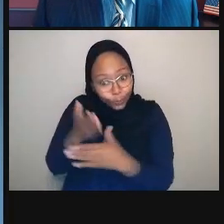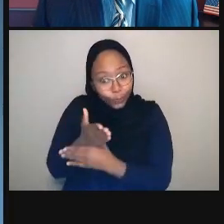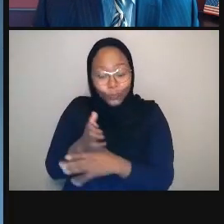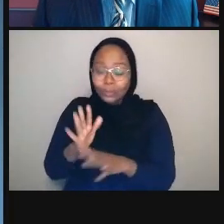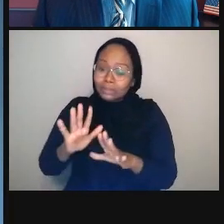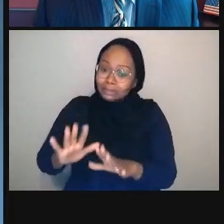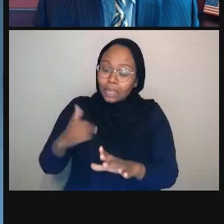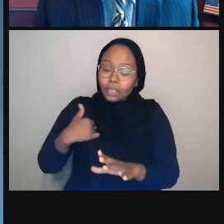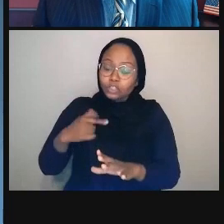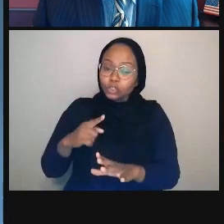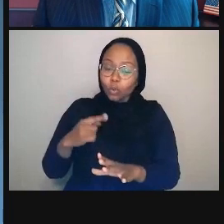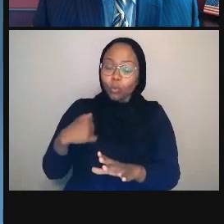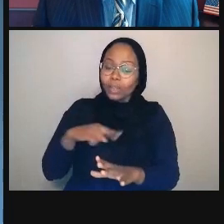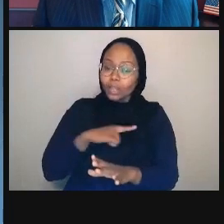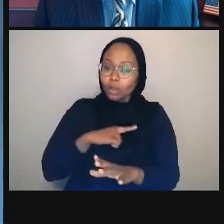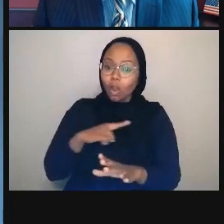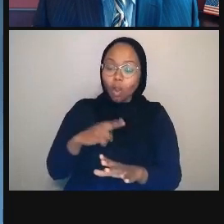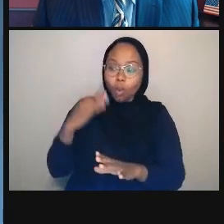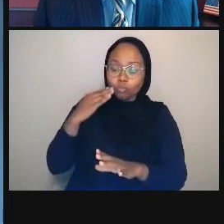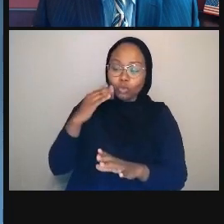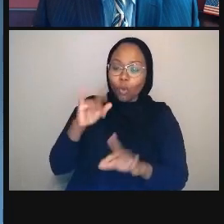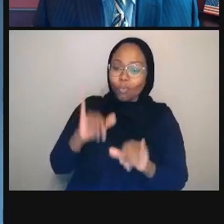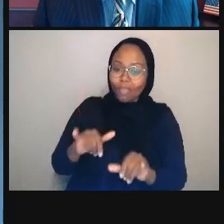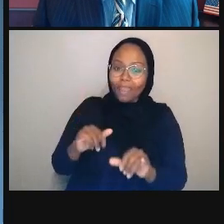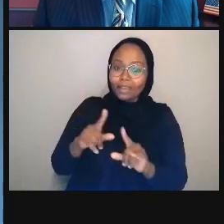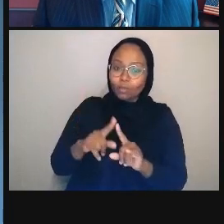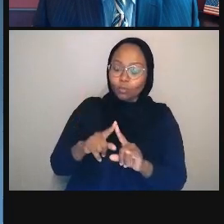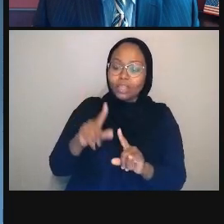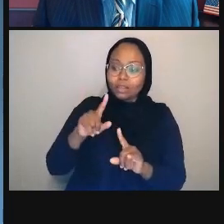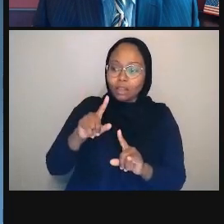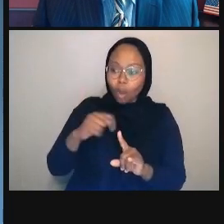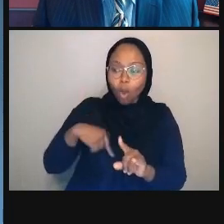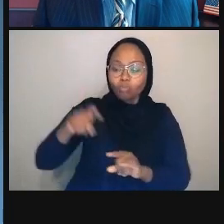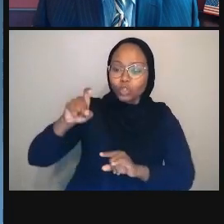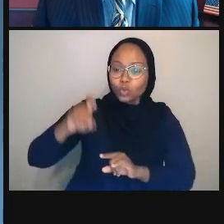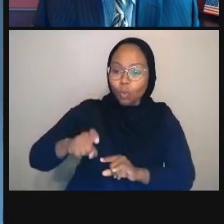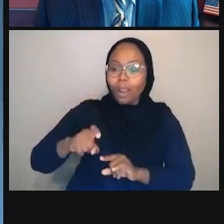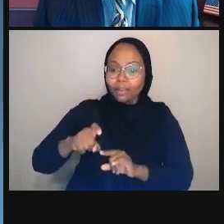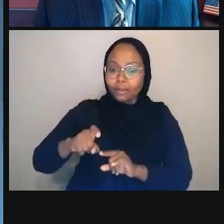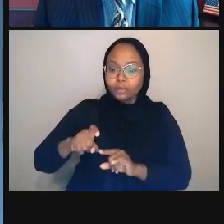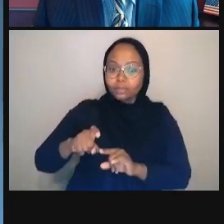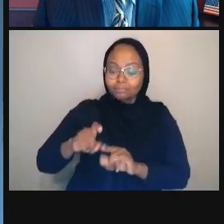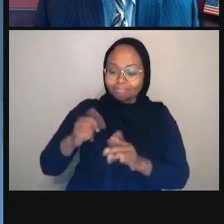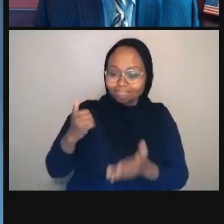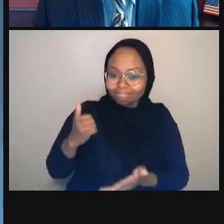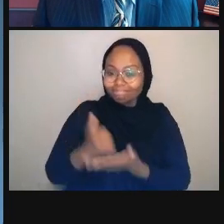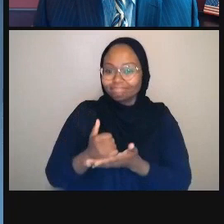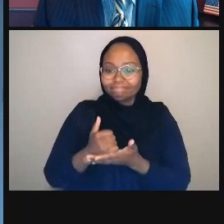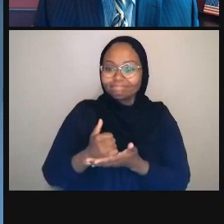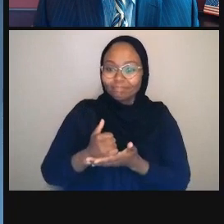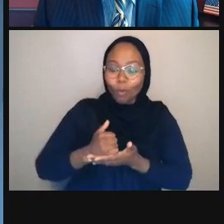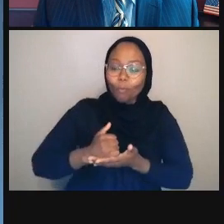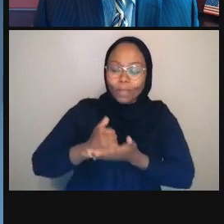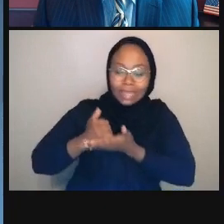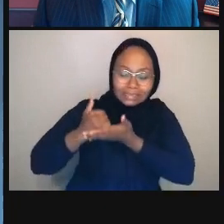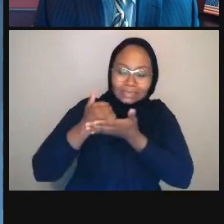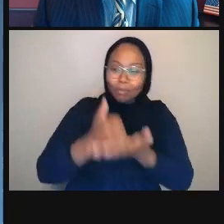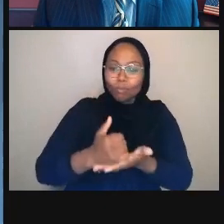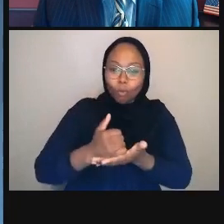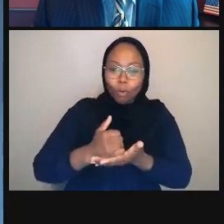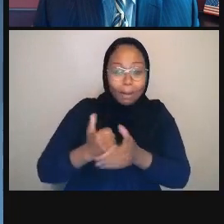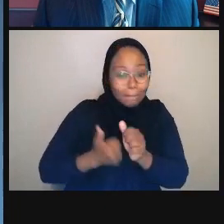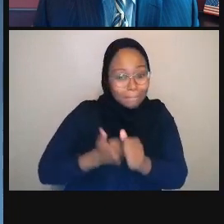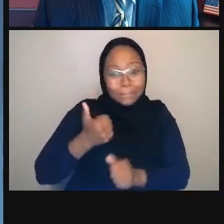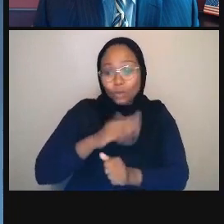that we're all subject to. And it really behooves us to move in a direction that will help the most of us, even if that